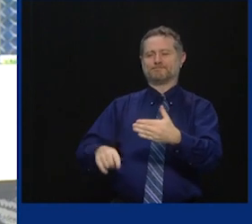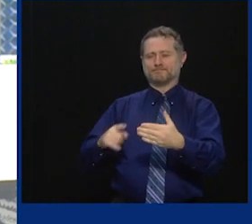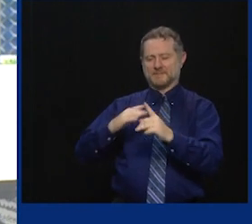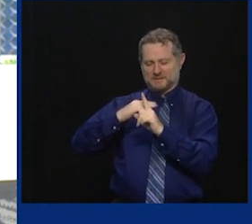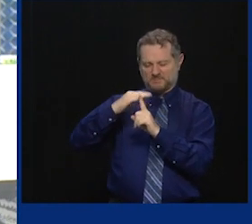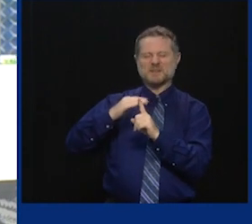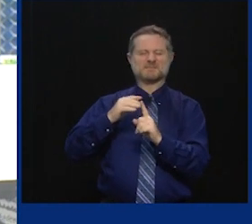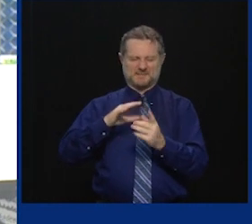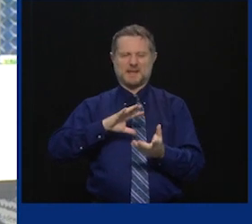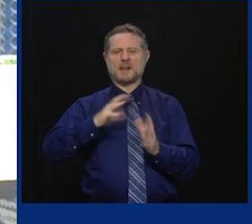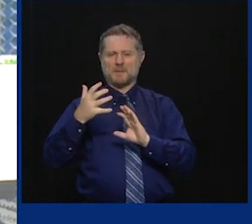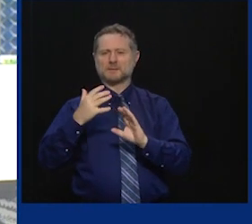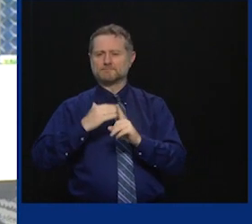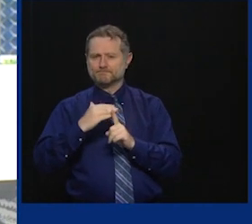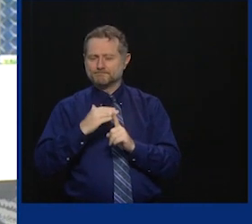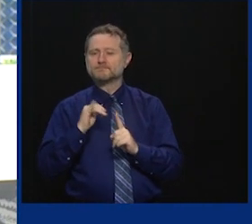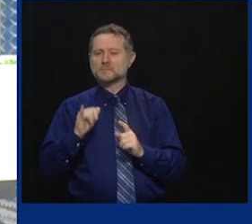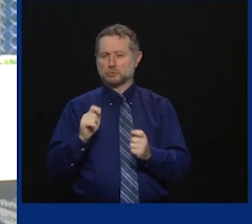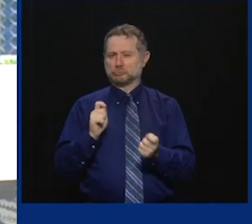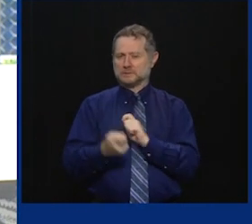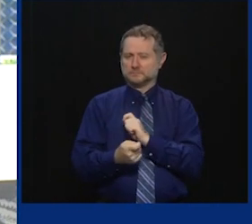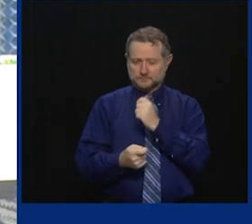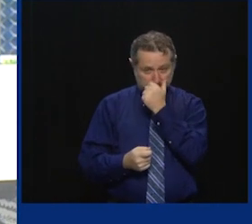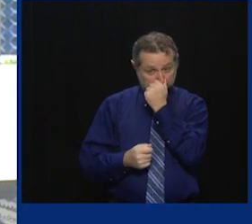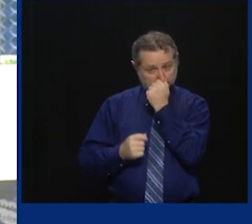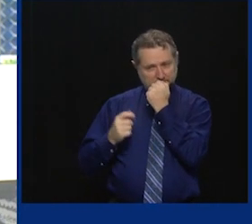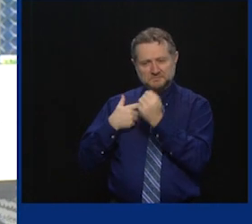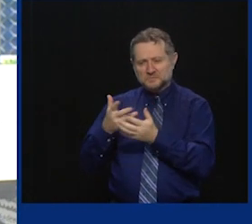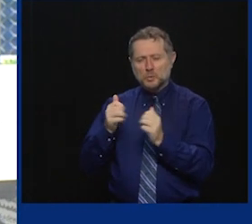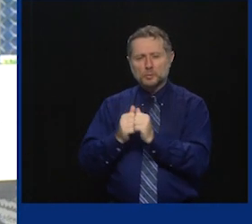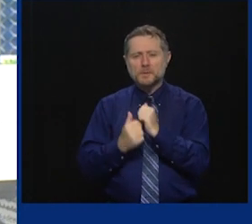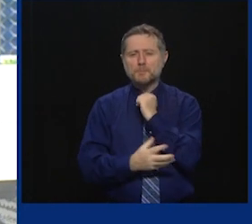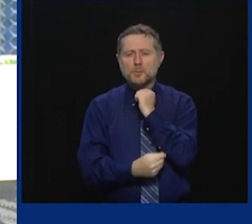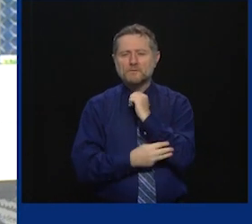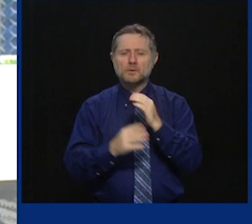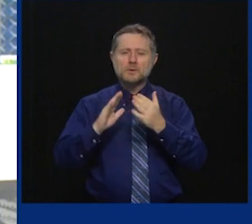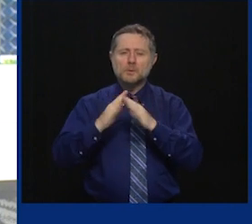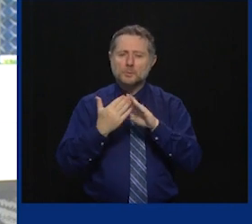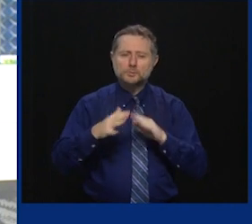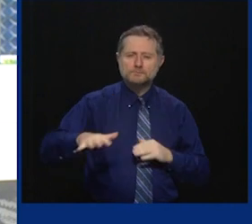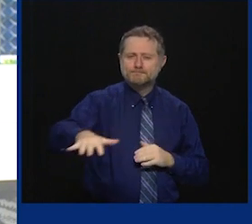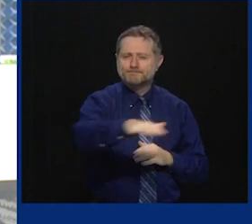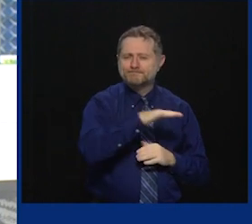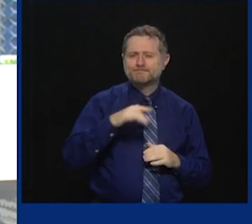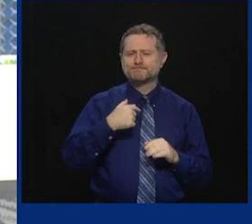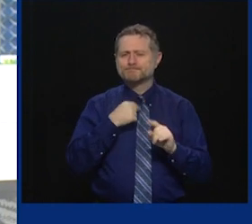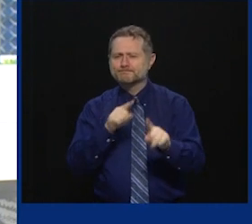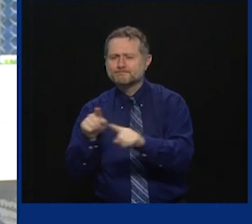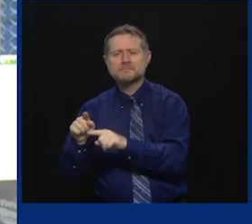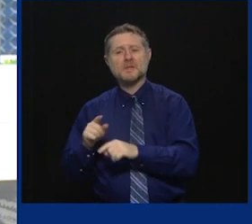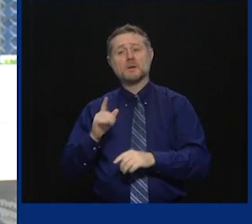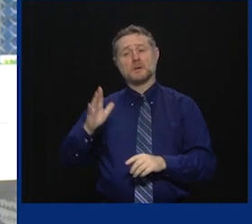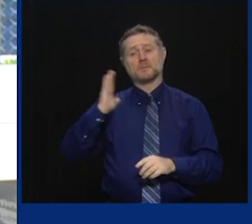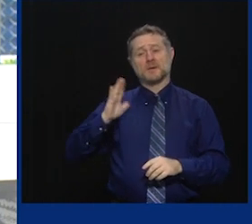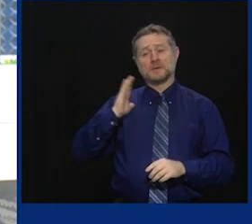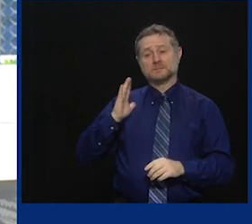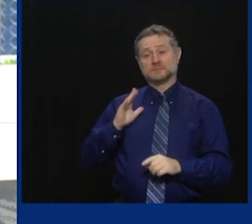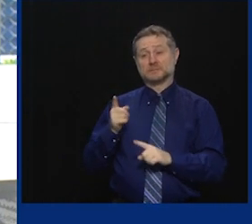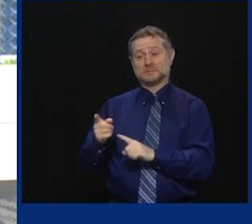disadvantaged communities. That has been a hallmark of his work when he was a commissioner down in North